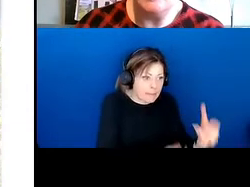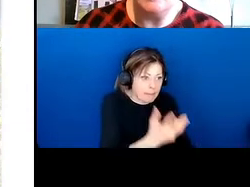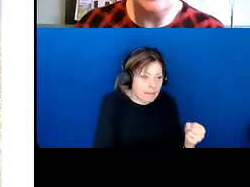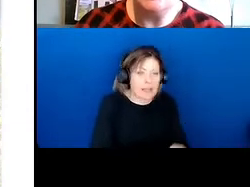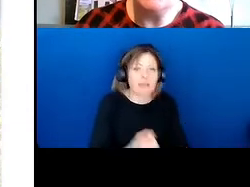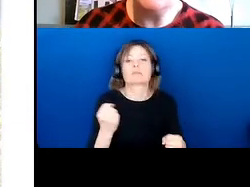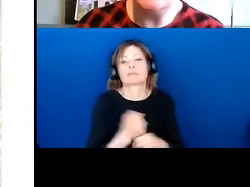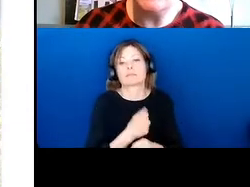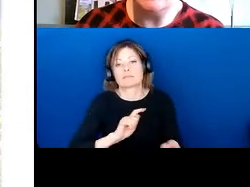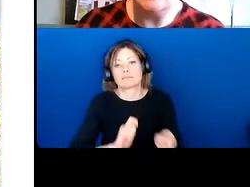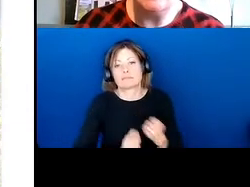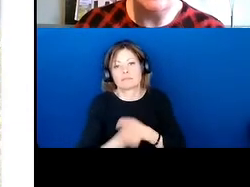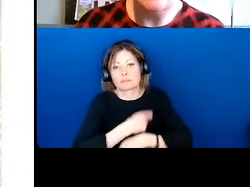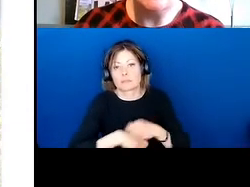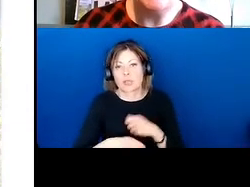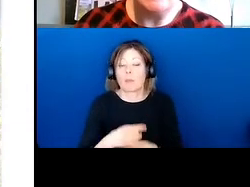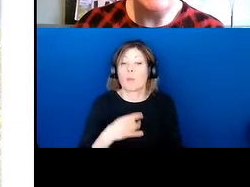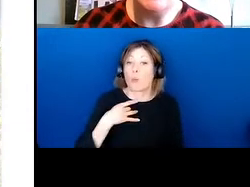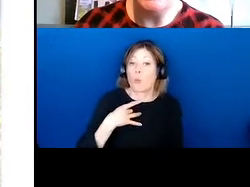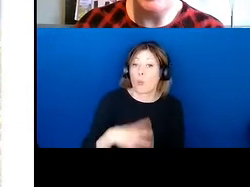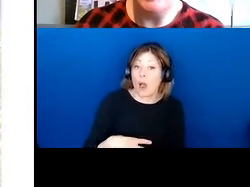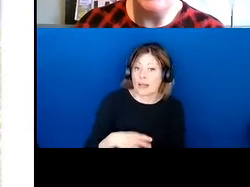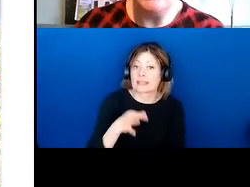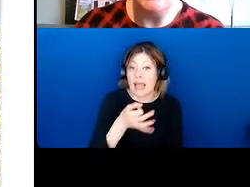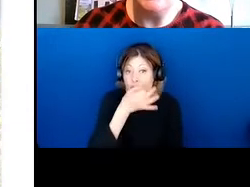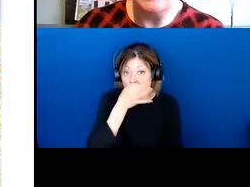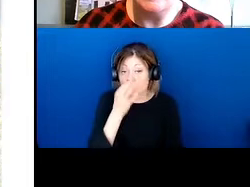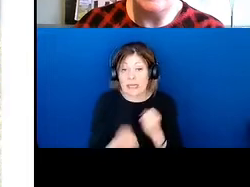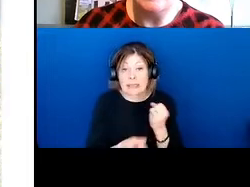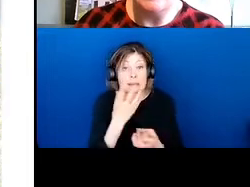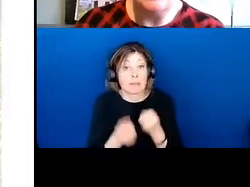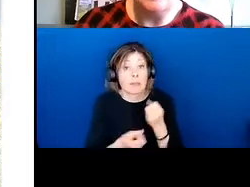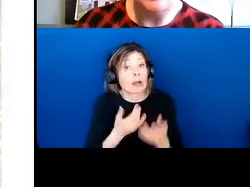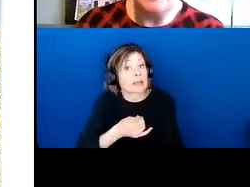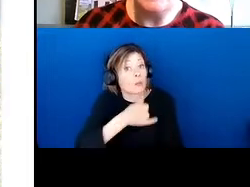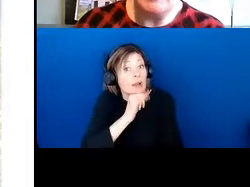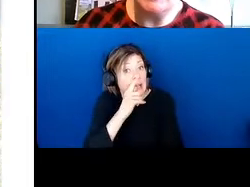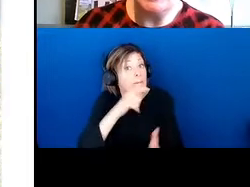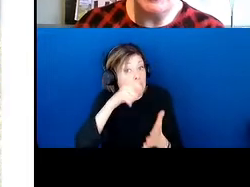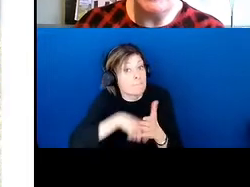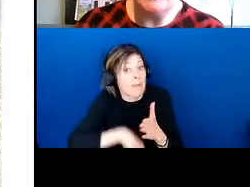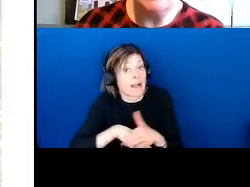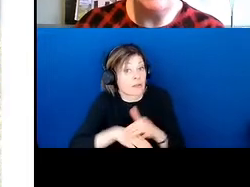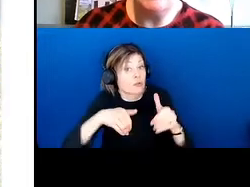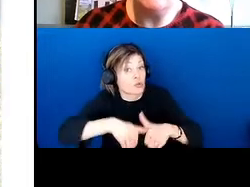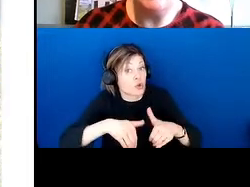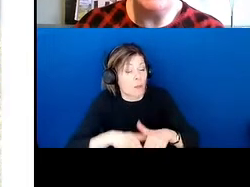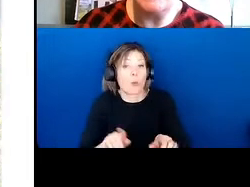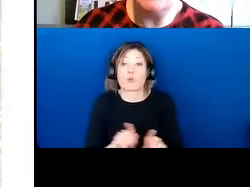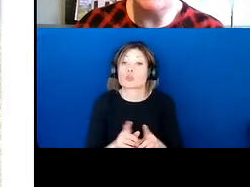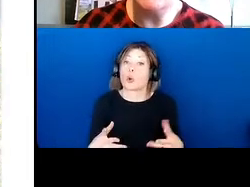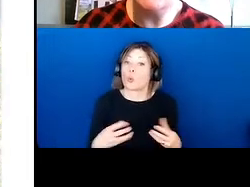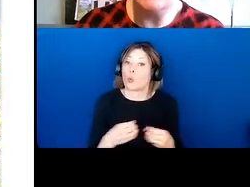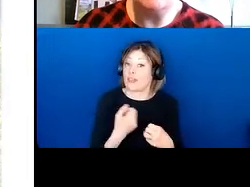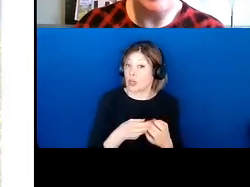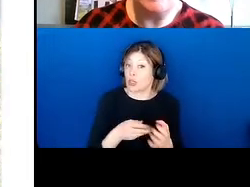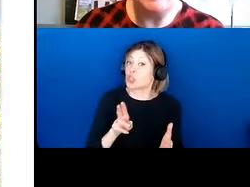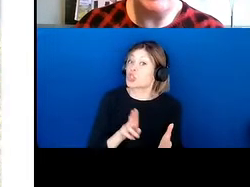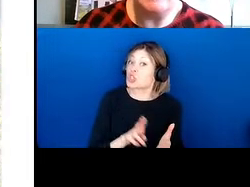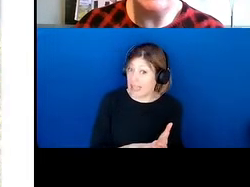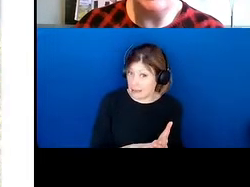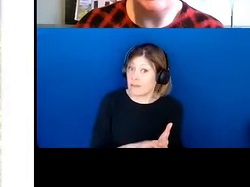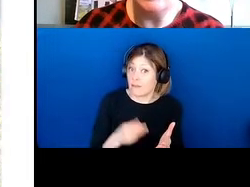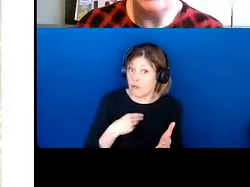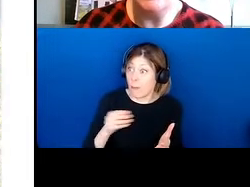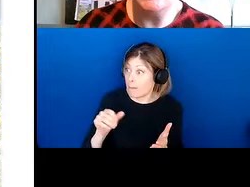rosé, which is for sale in the Painshill shop, along with a special gin made from botanicals from